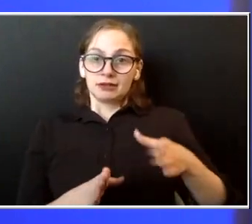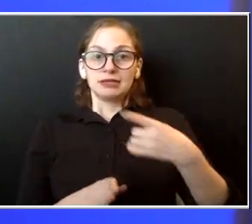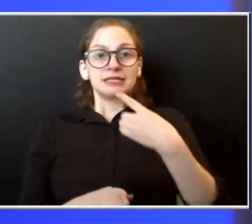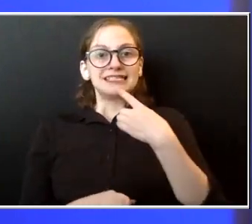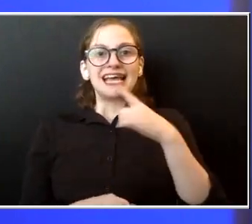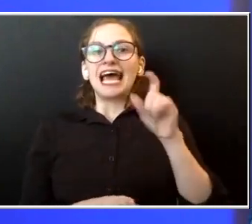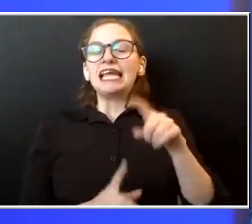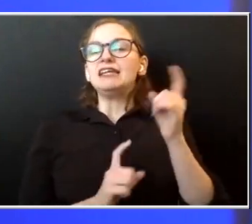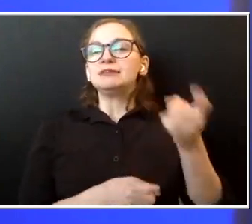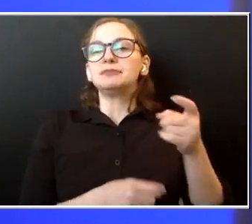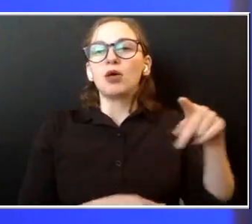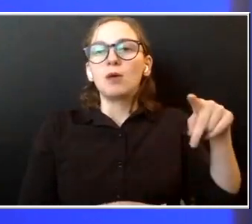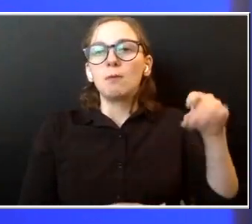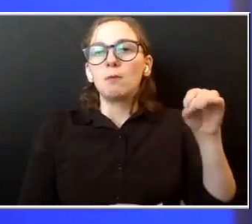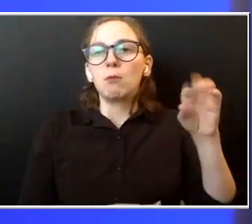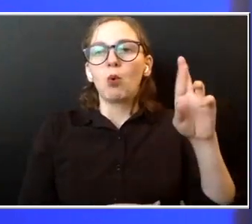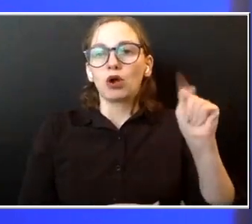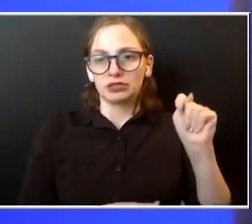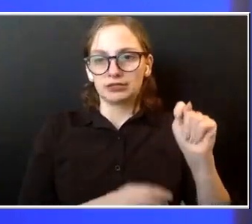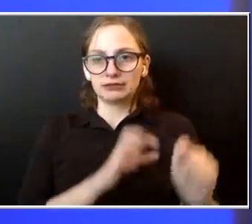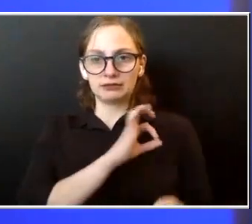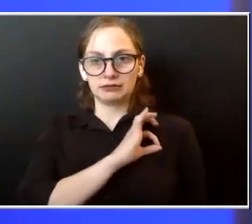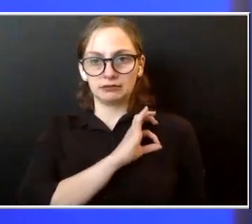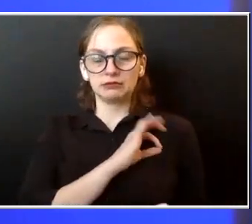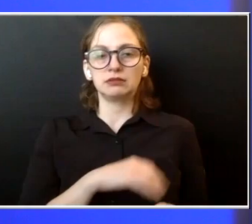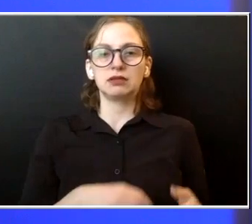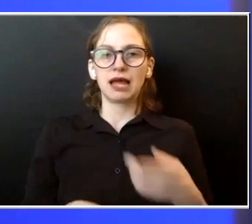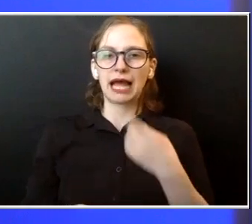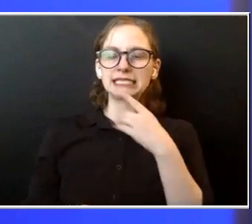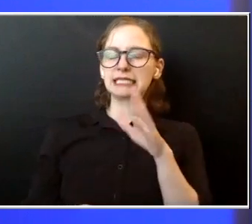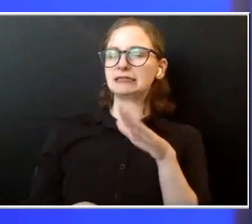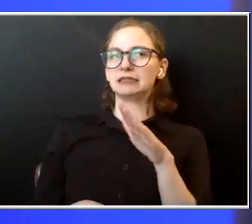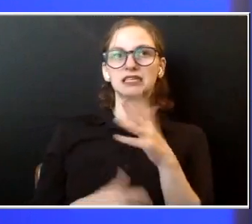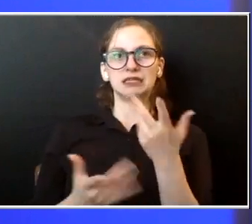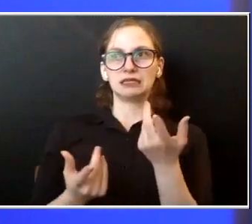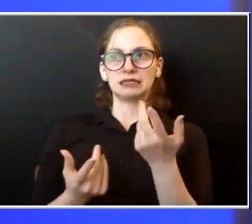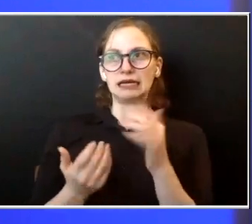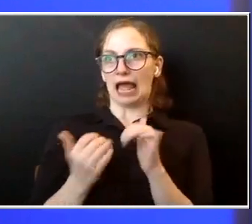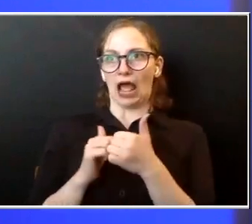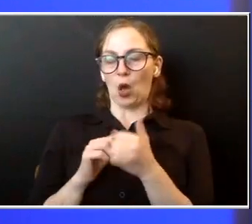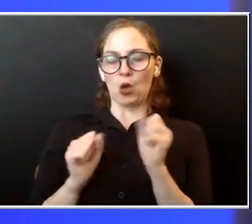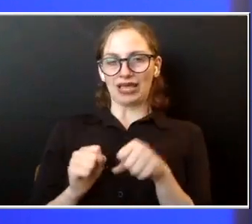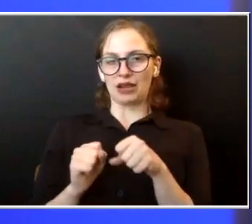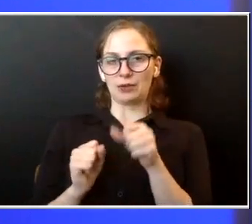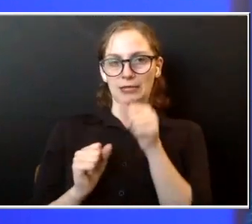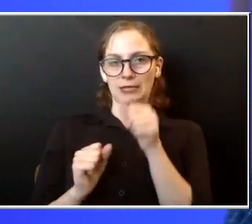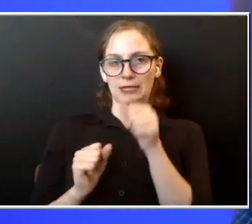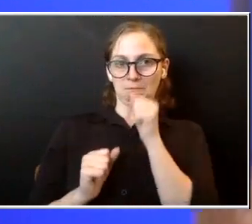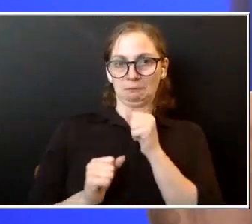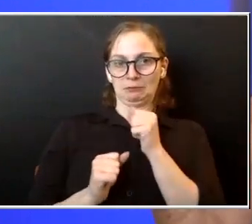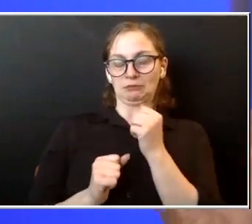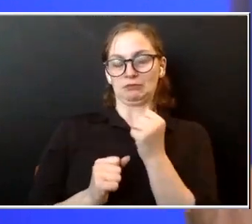we do to get me by for 4 weeks? So he says, low phosphate diet,